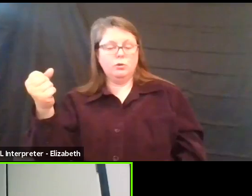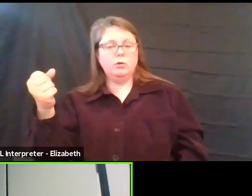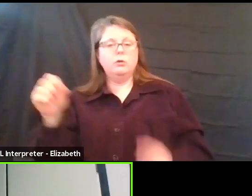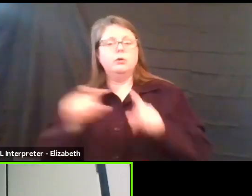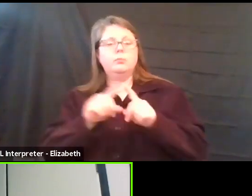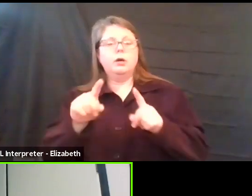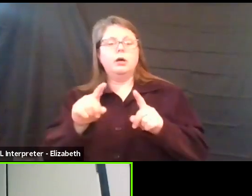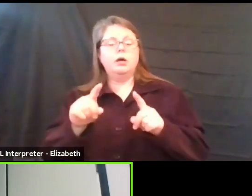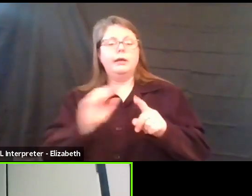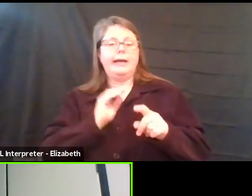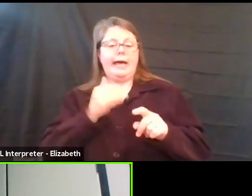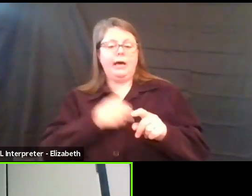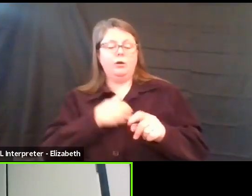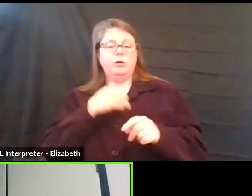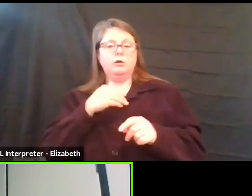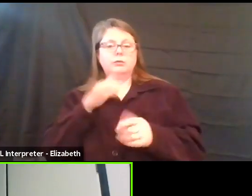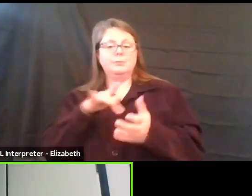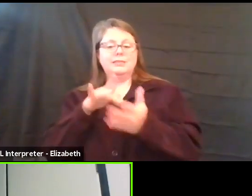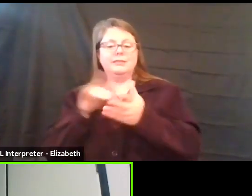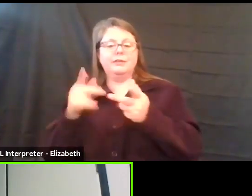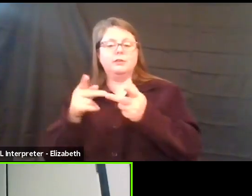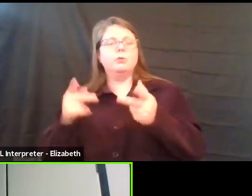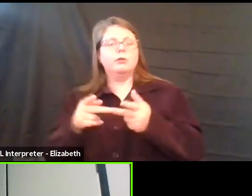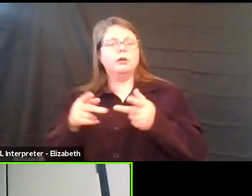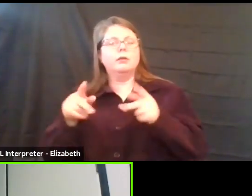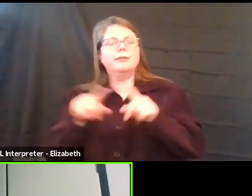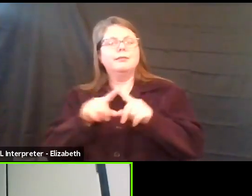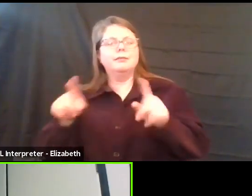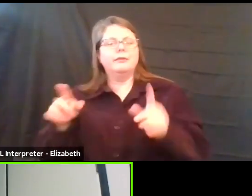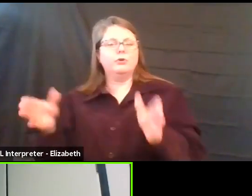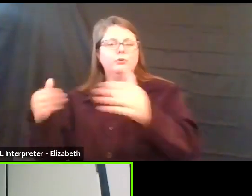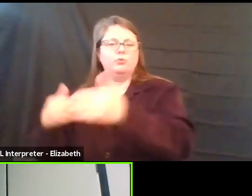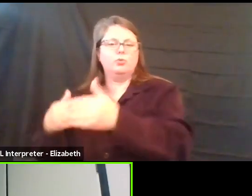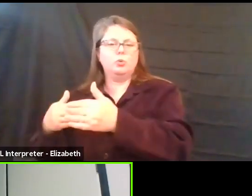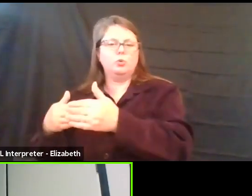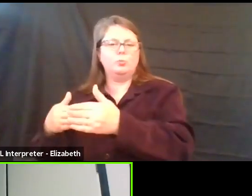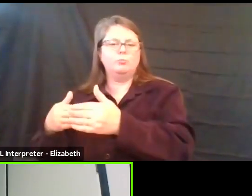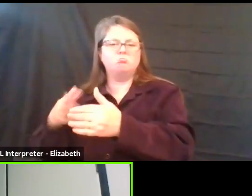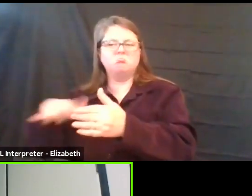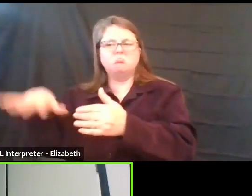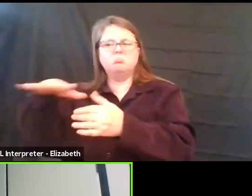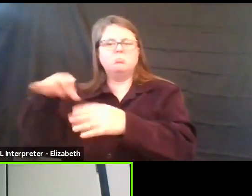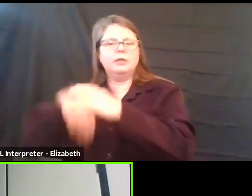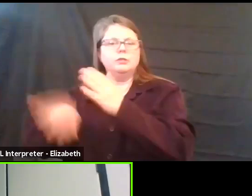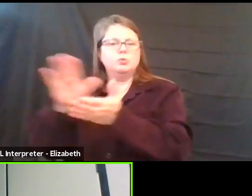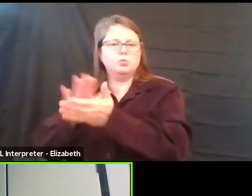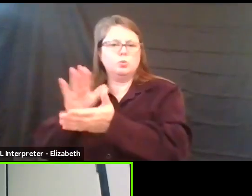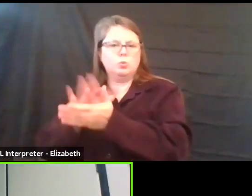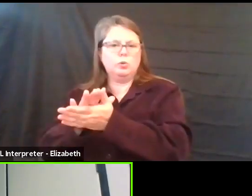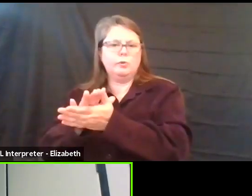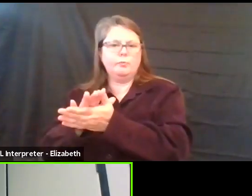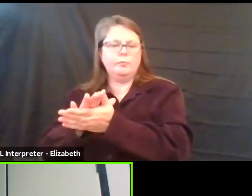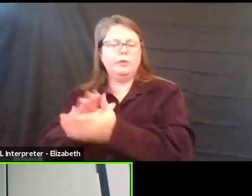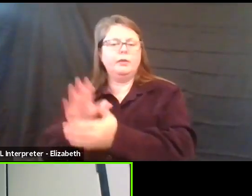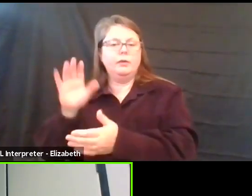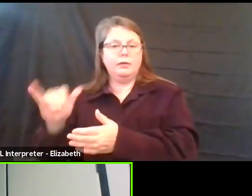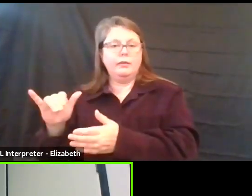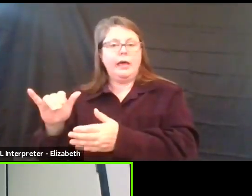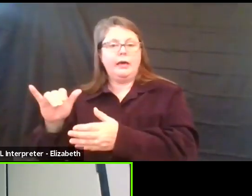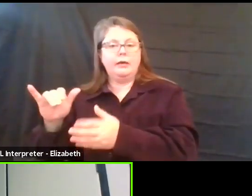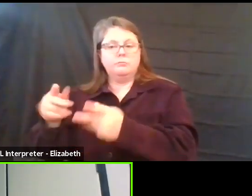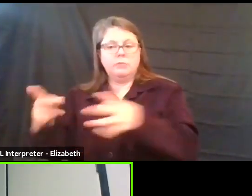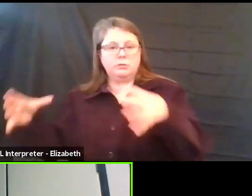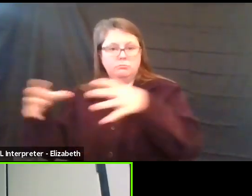in the school. And it will be only FEMA staff will be in the facility.